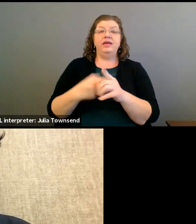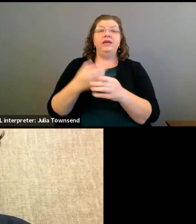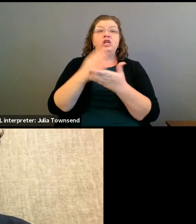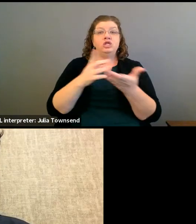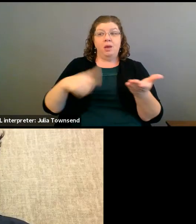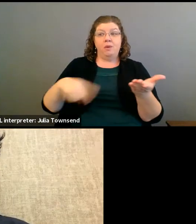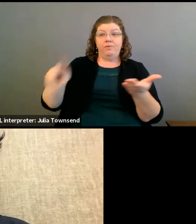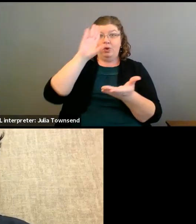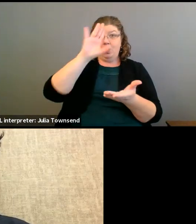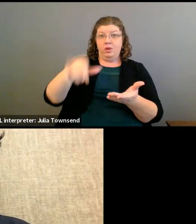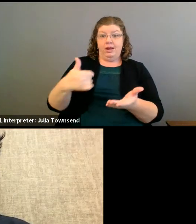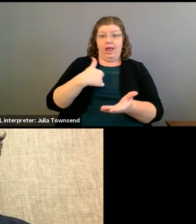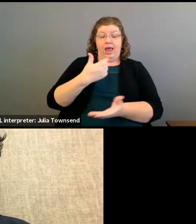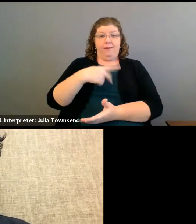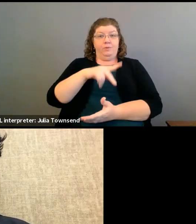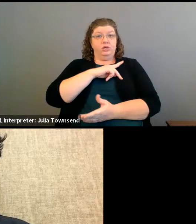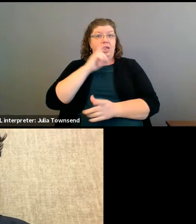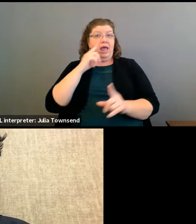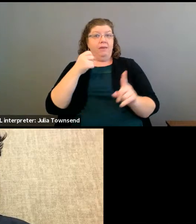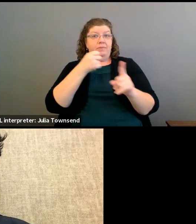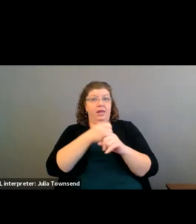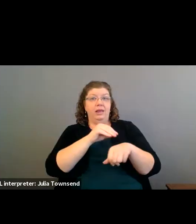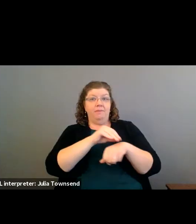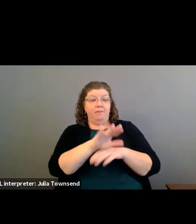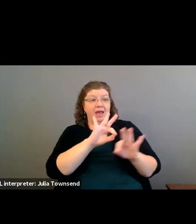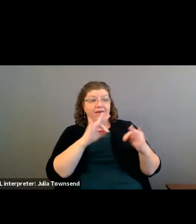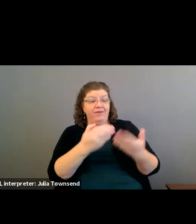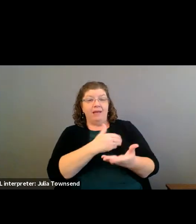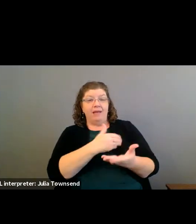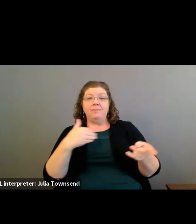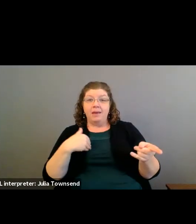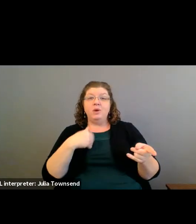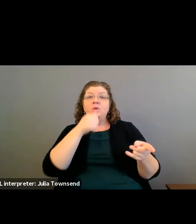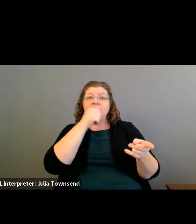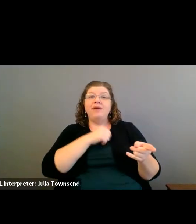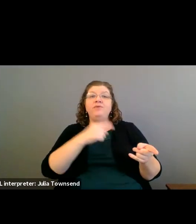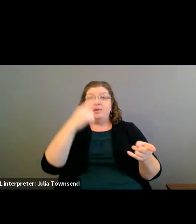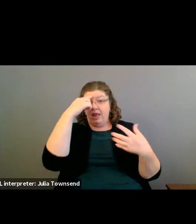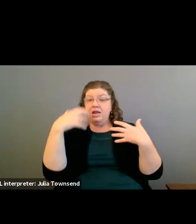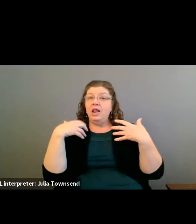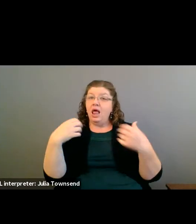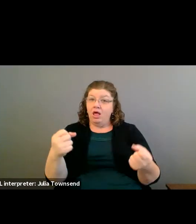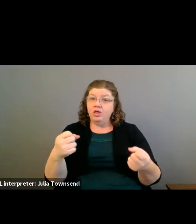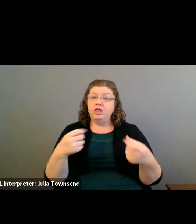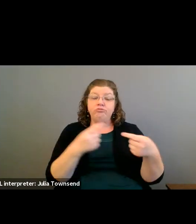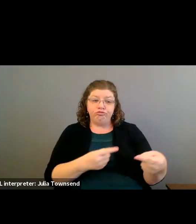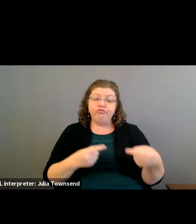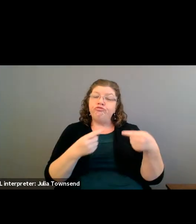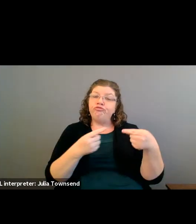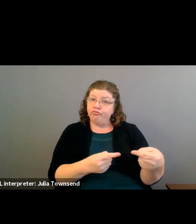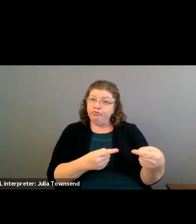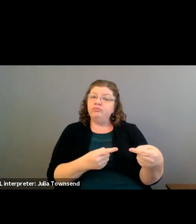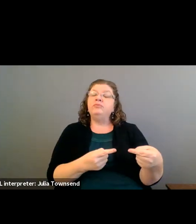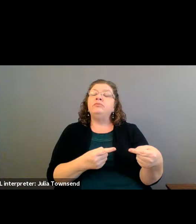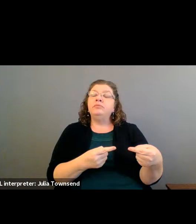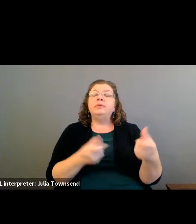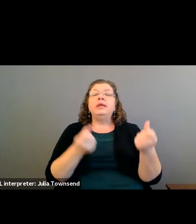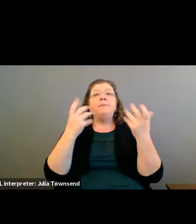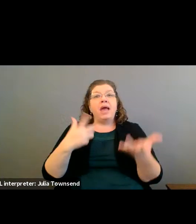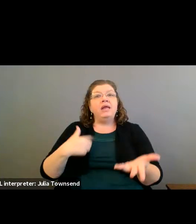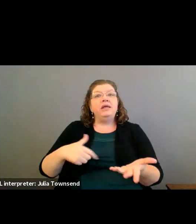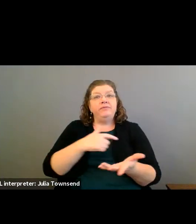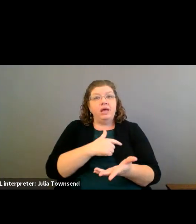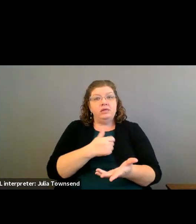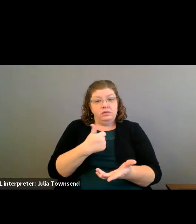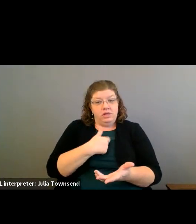that I personally have been impacted by a family member who suffered from mental health issues. And many of us have